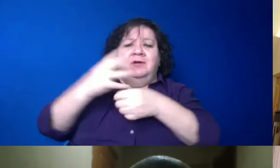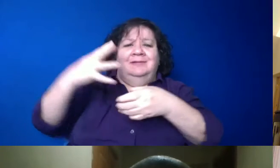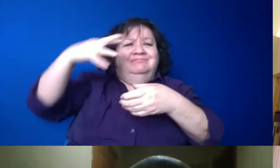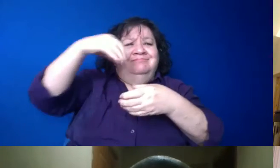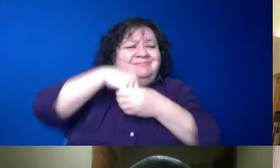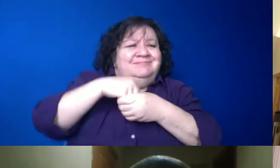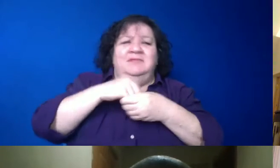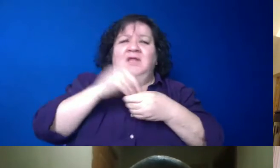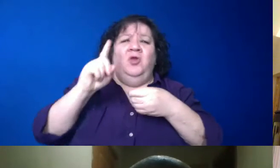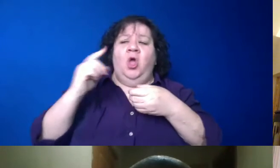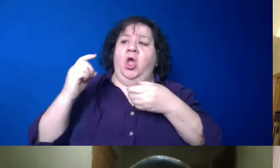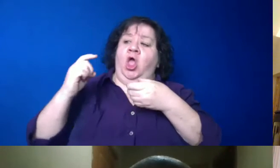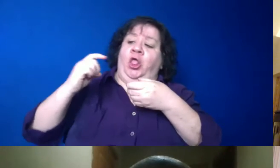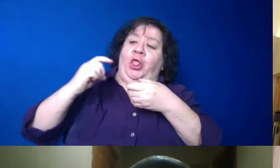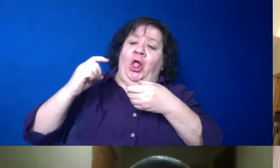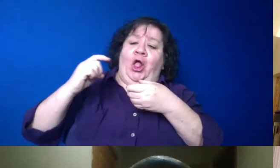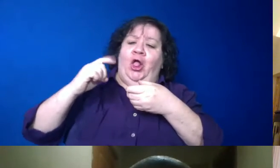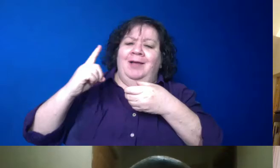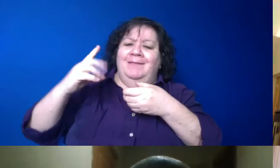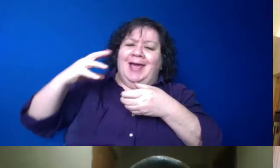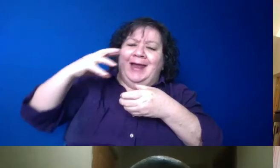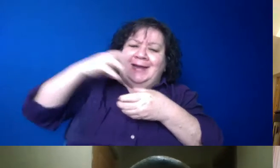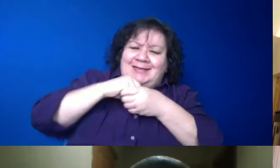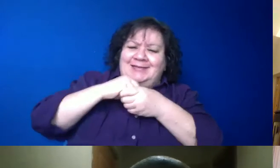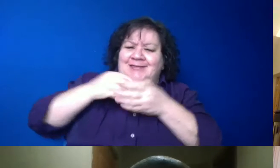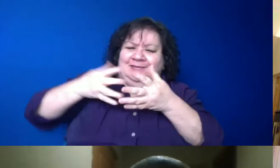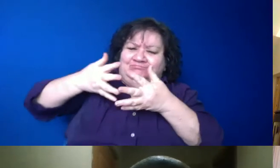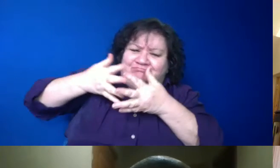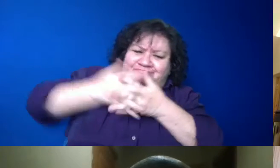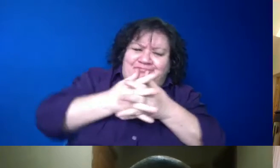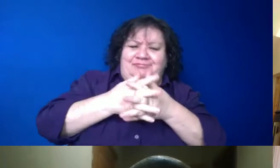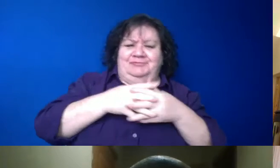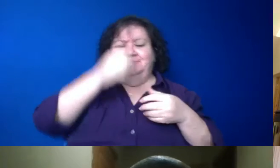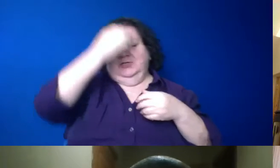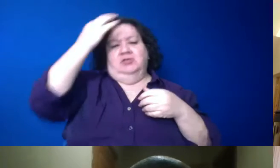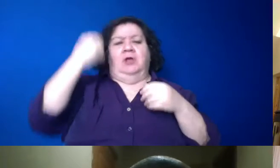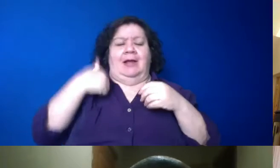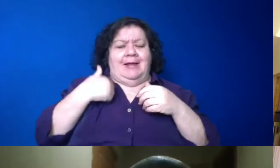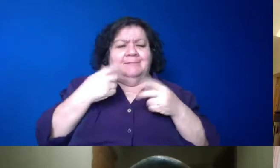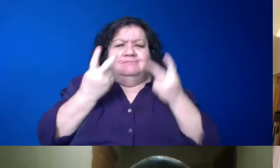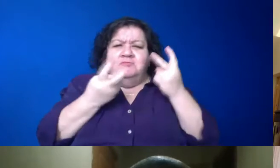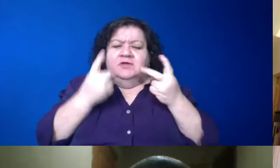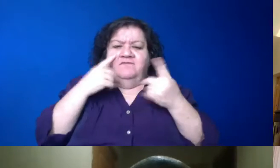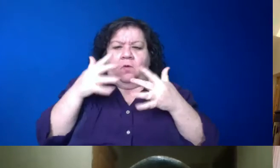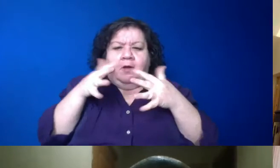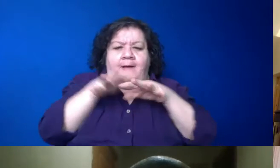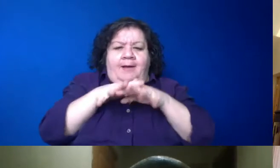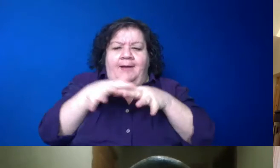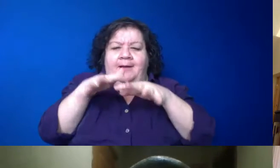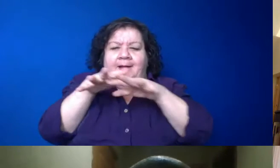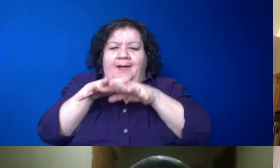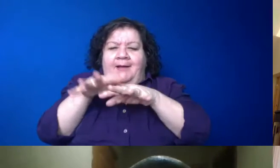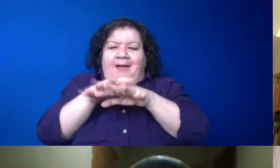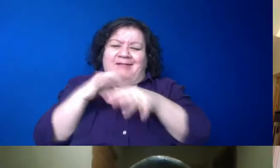of Kata Devandas on the rights of older persons with disabilities. We had a splendid side panel yesterday